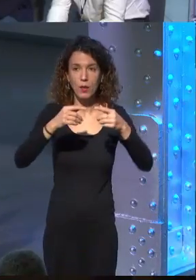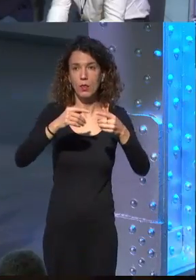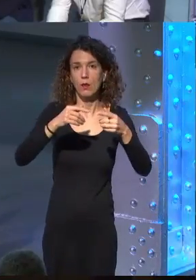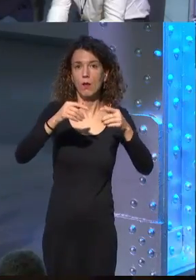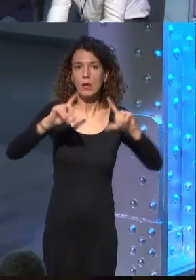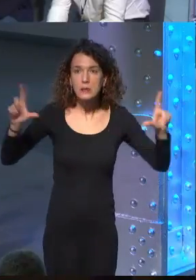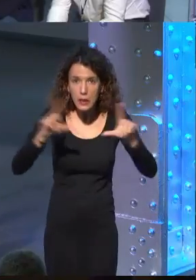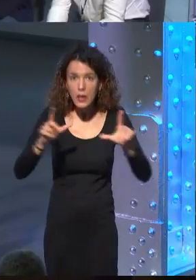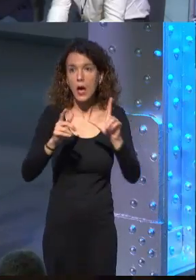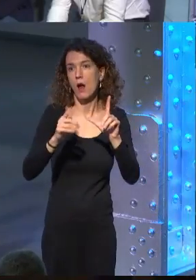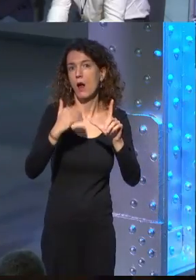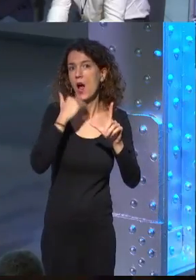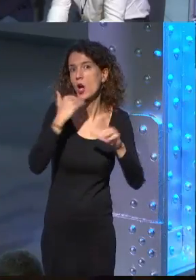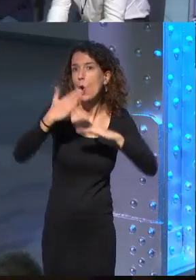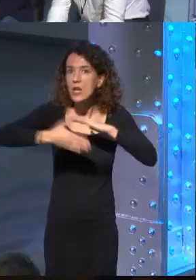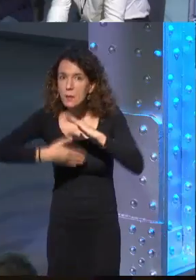as we do it